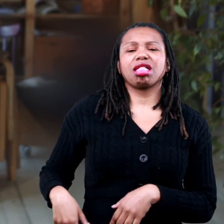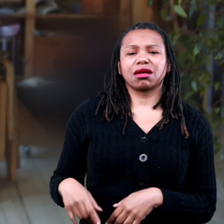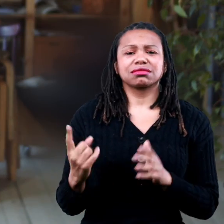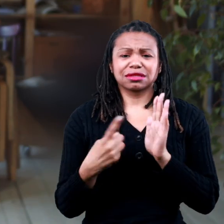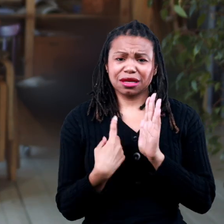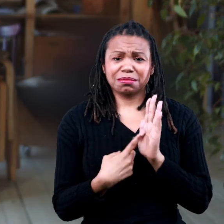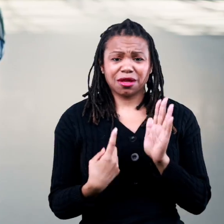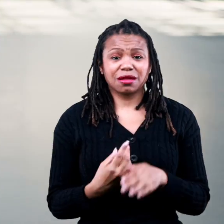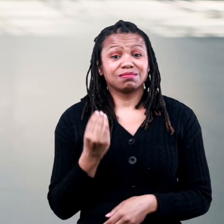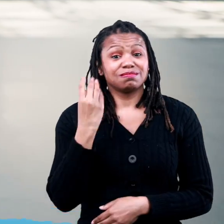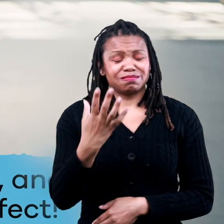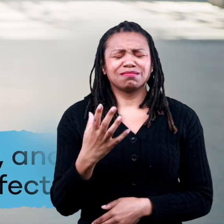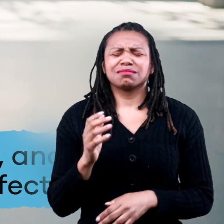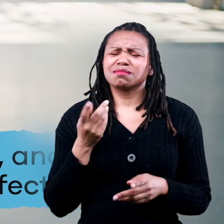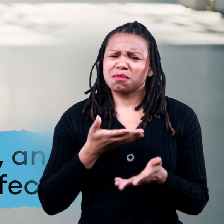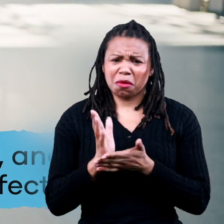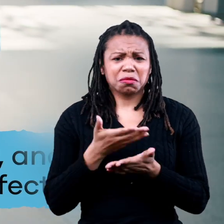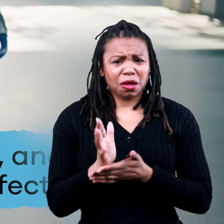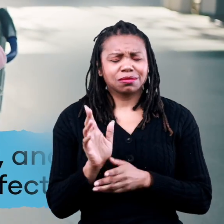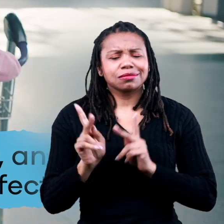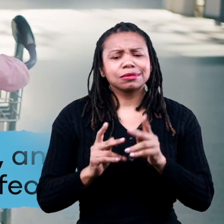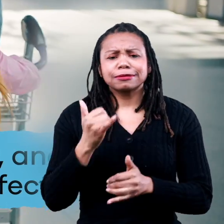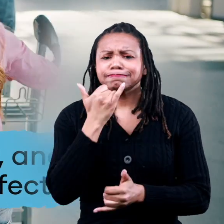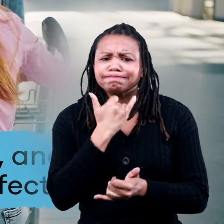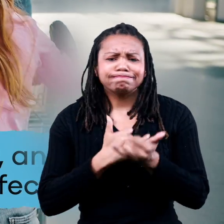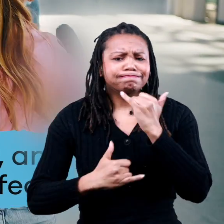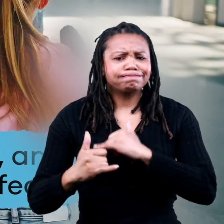a law or a rule. Everyone makes